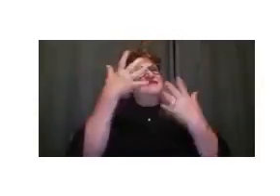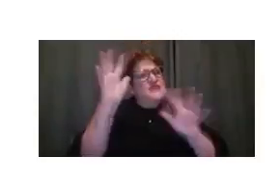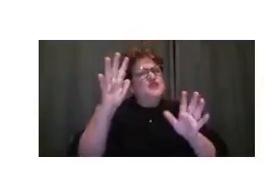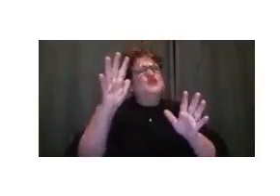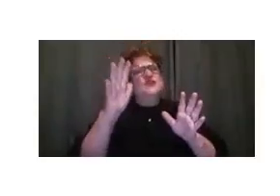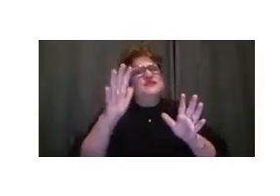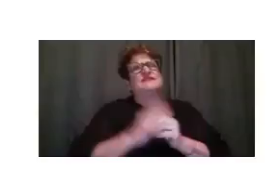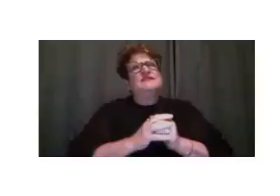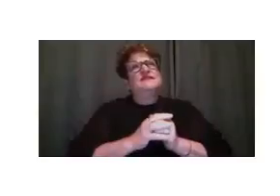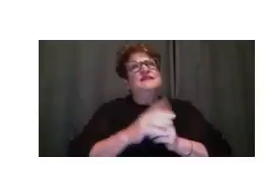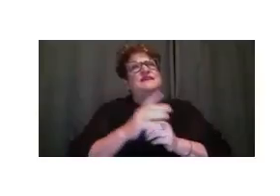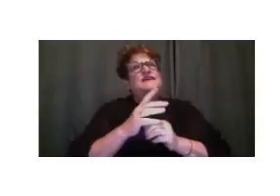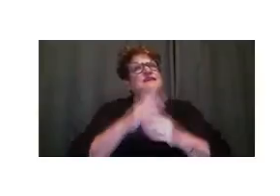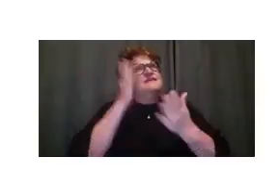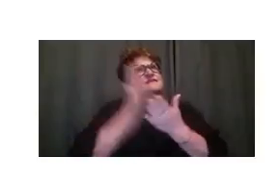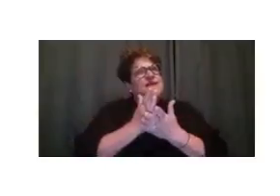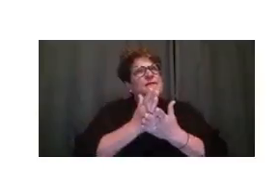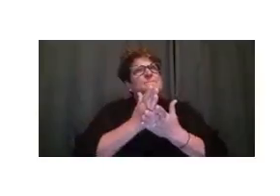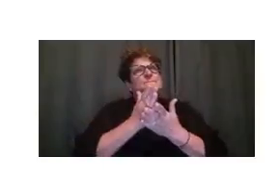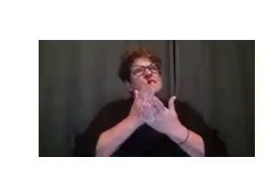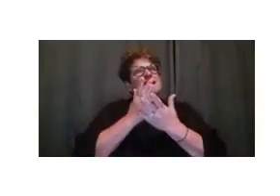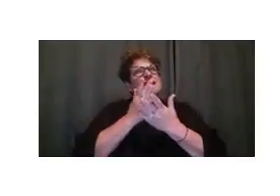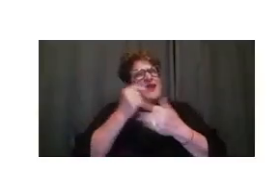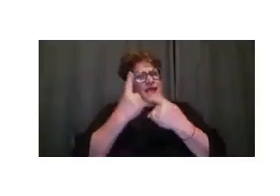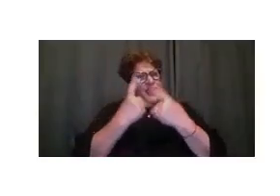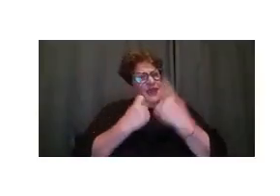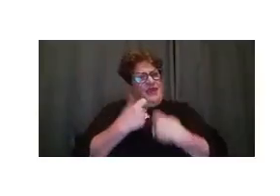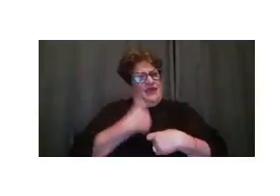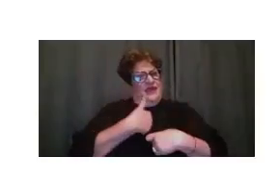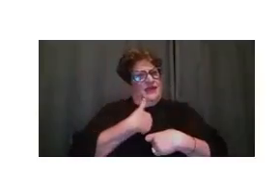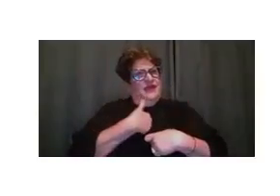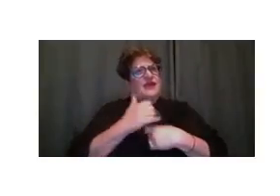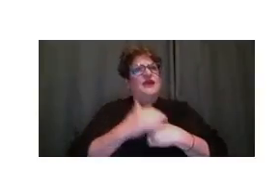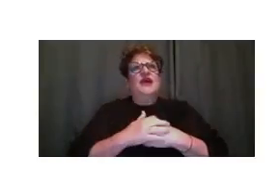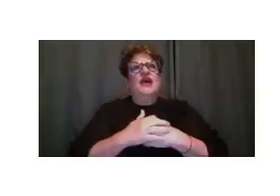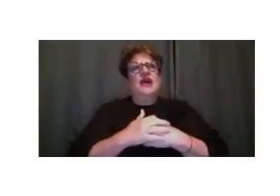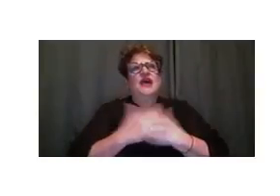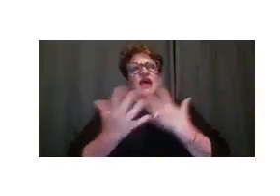ask ourselves, are we